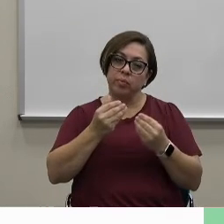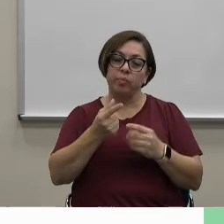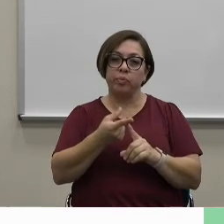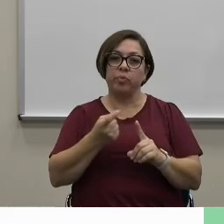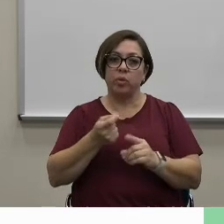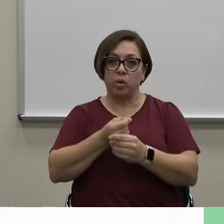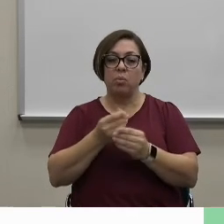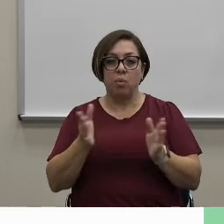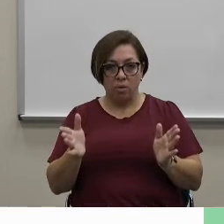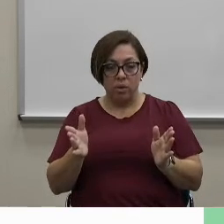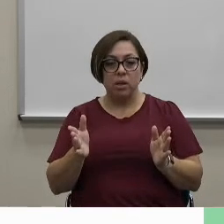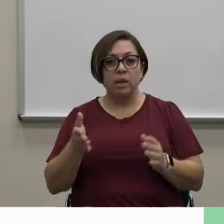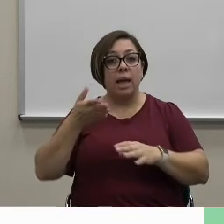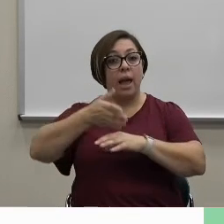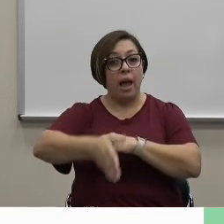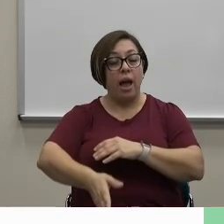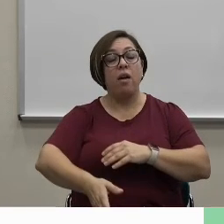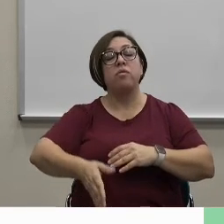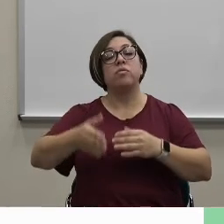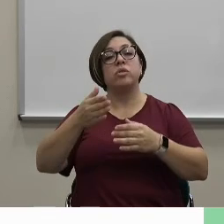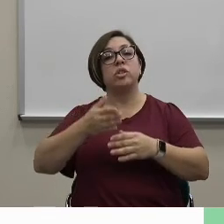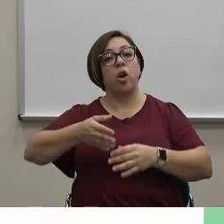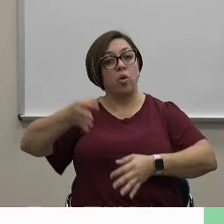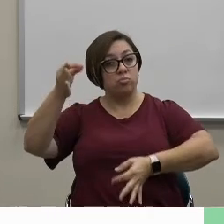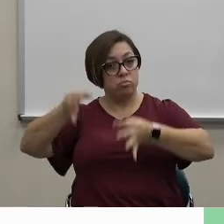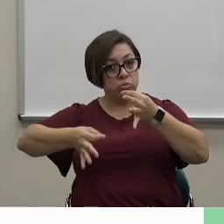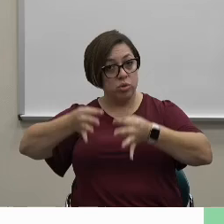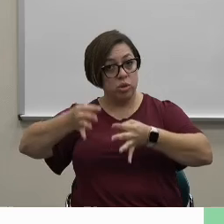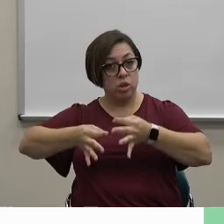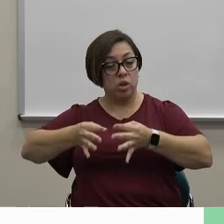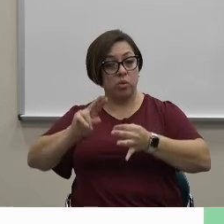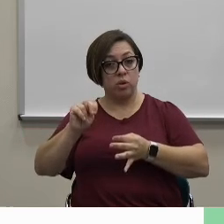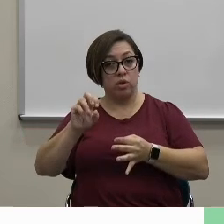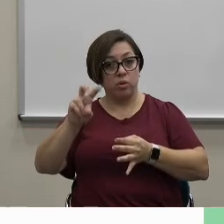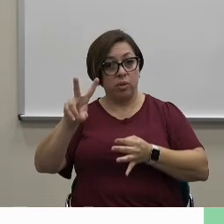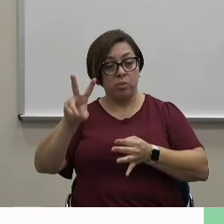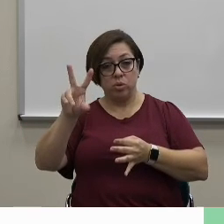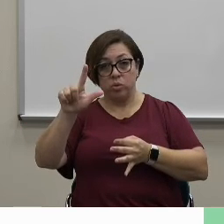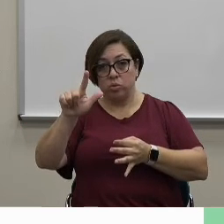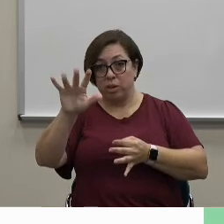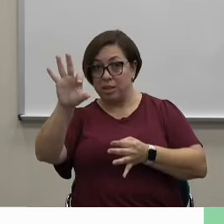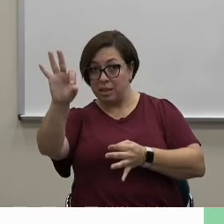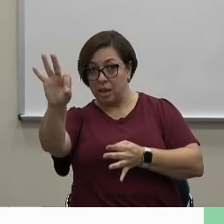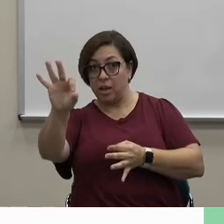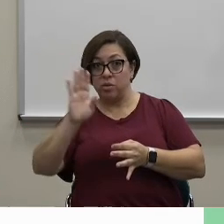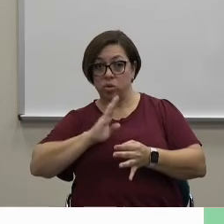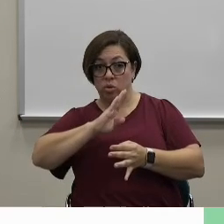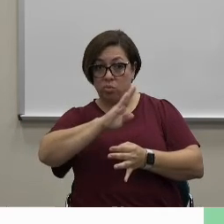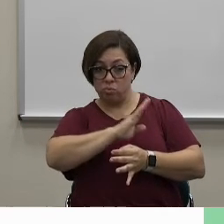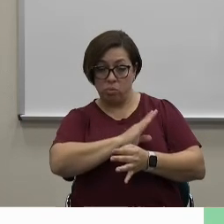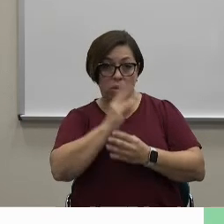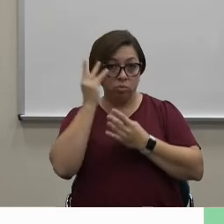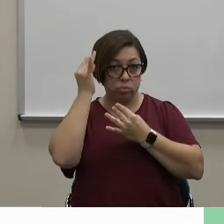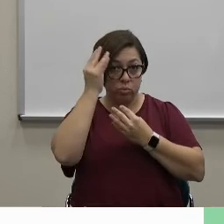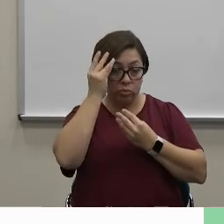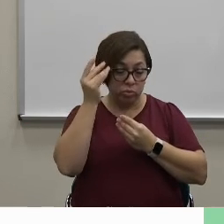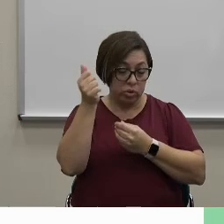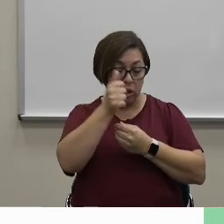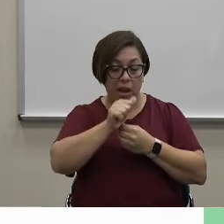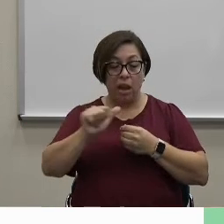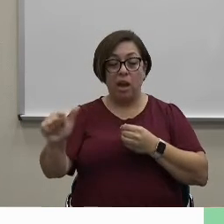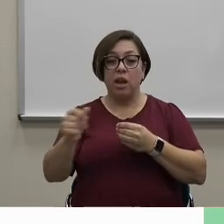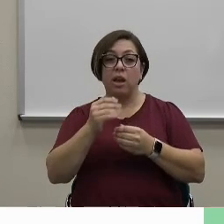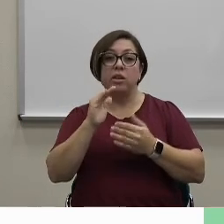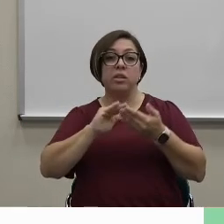After that public hearing on the 29th, the board will consider not only the committee recommendation, but any other public input that we